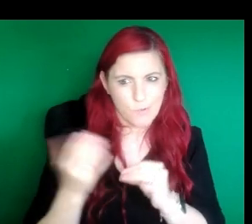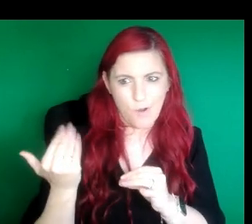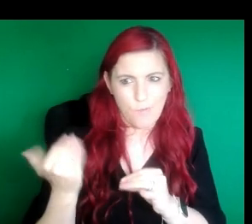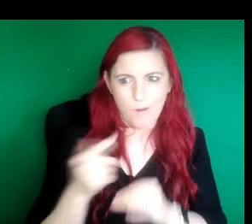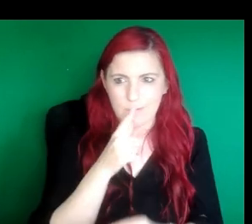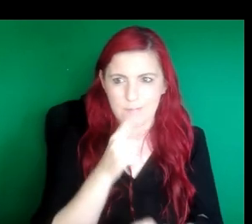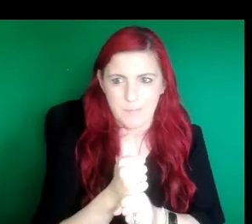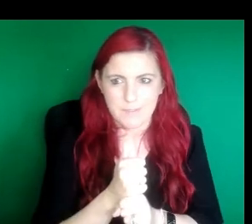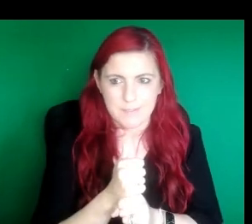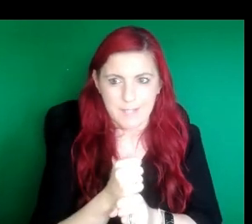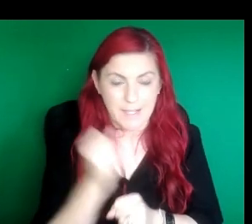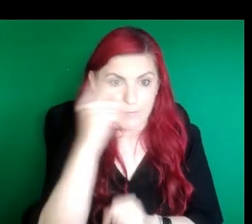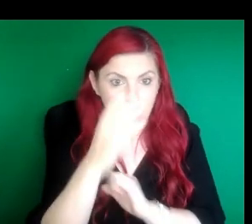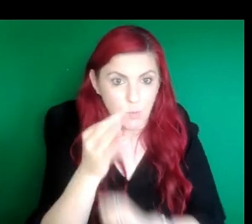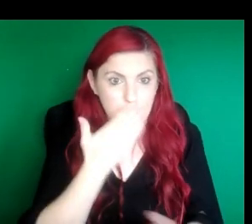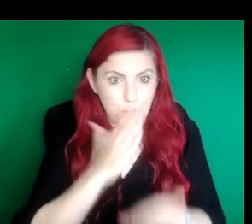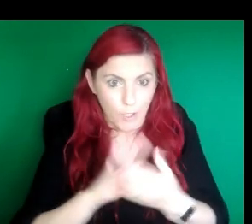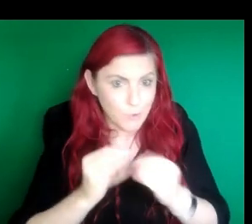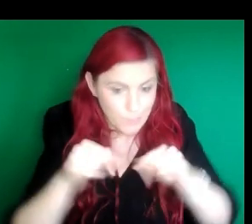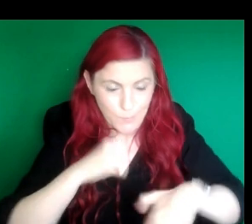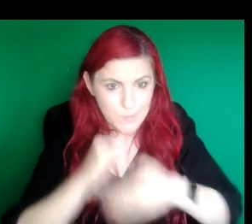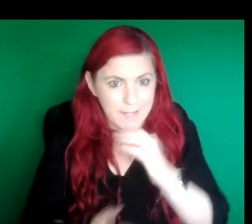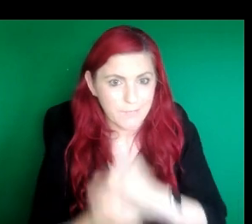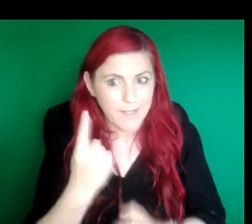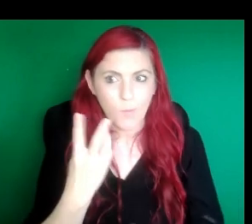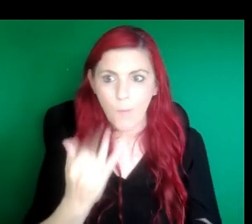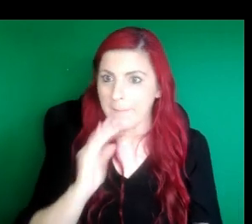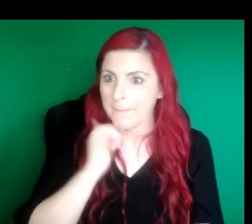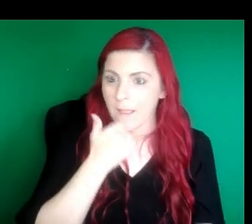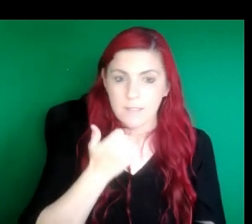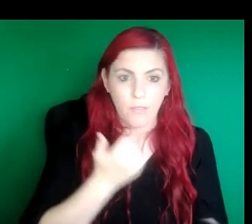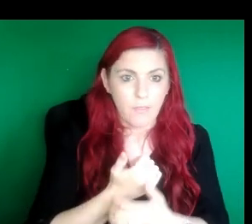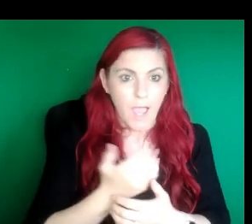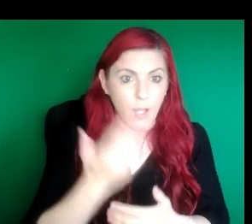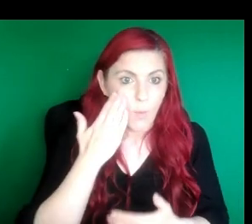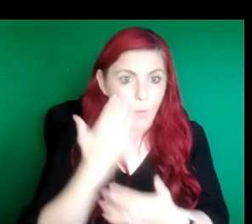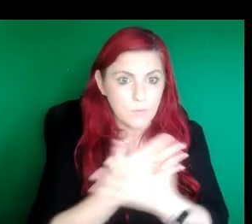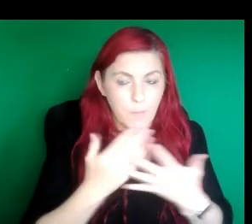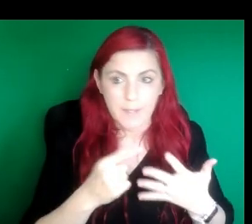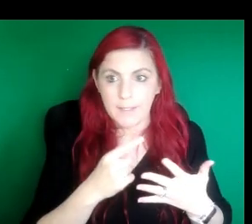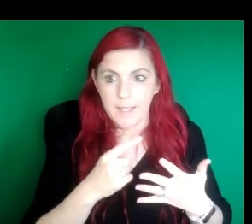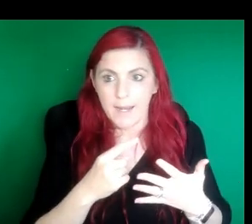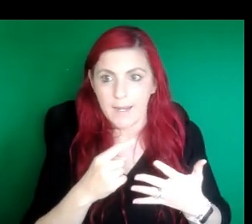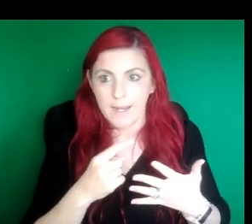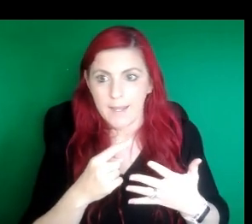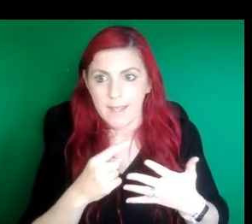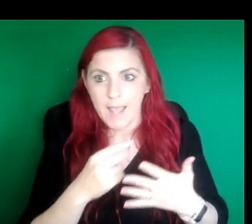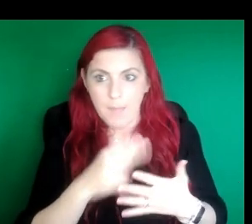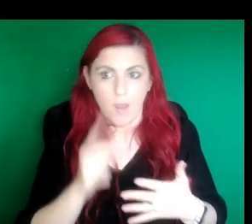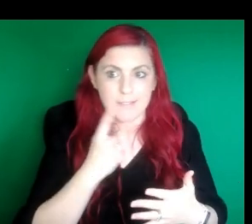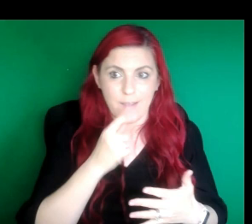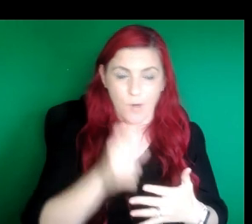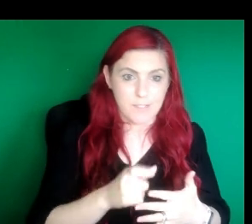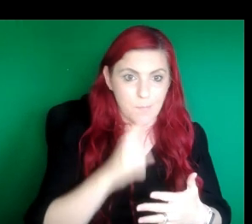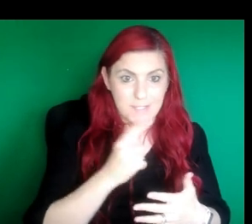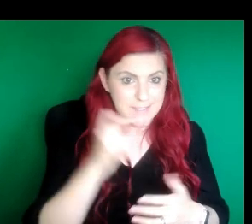about, it was really hard to find interpreters for this event just because I needed so many. And obviously, I don't take preference. I'm not a deaf person, but